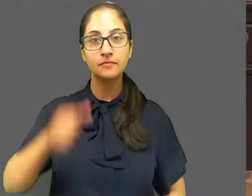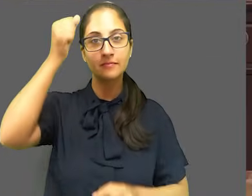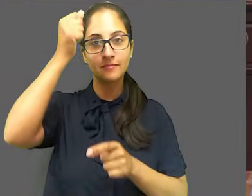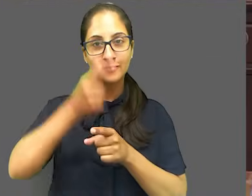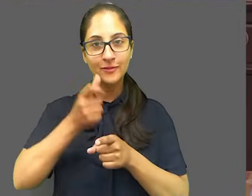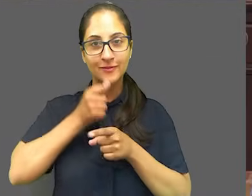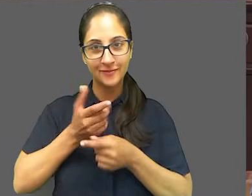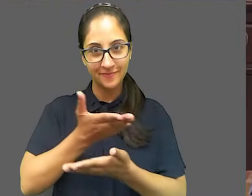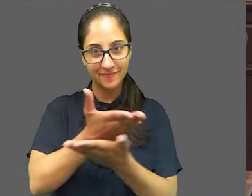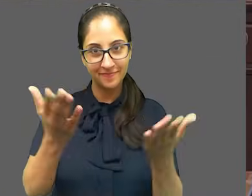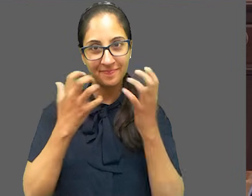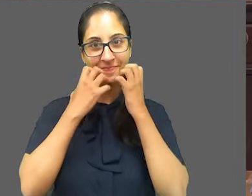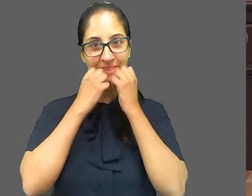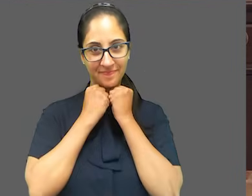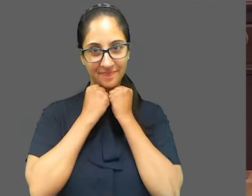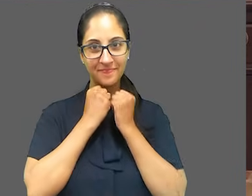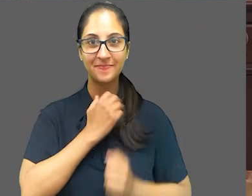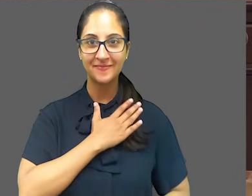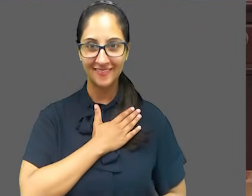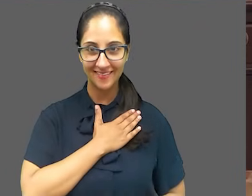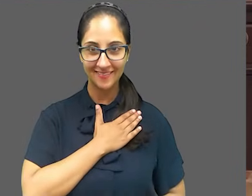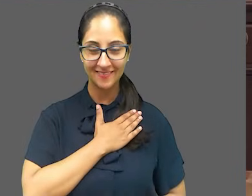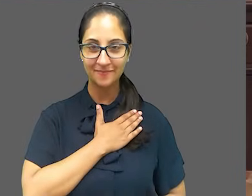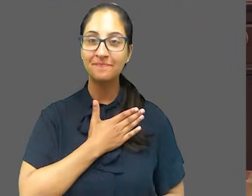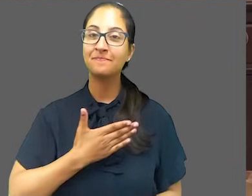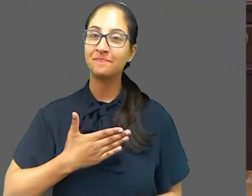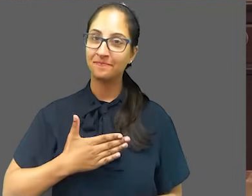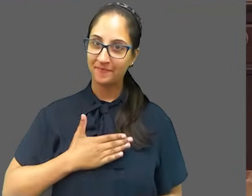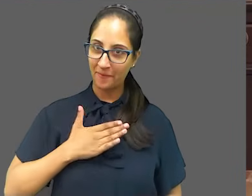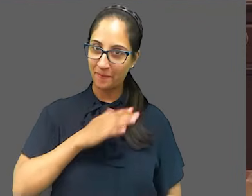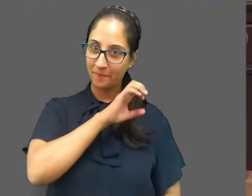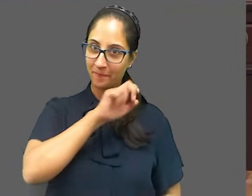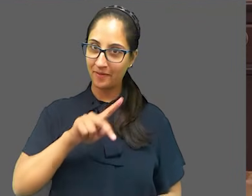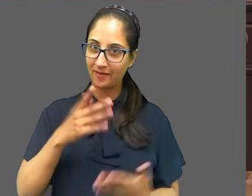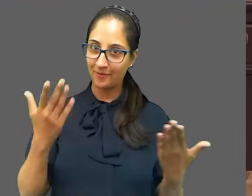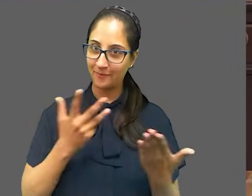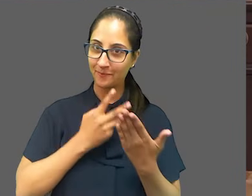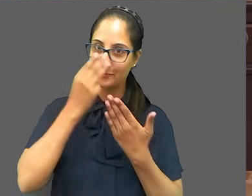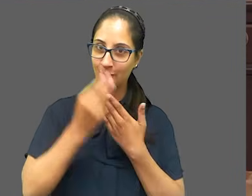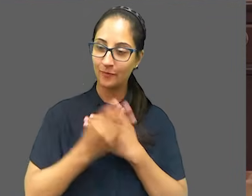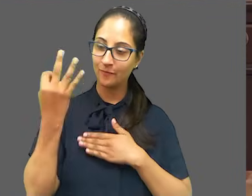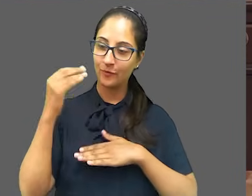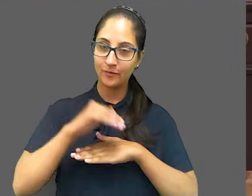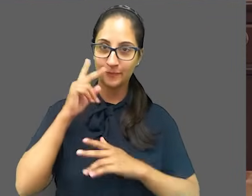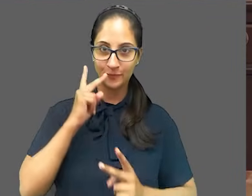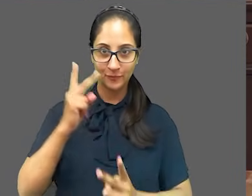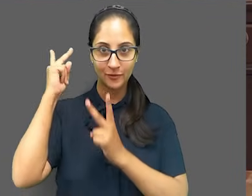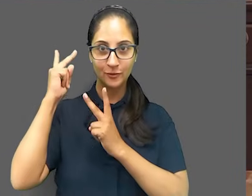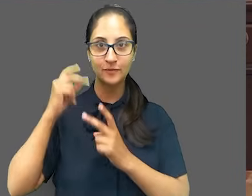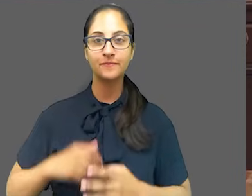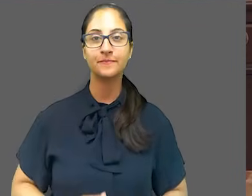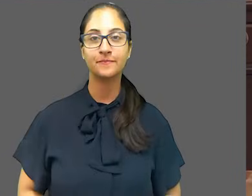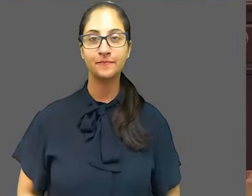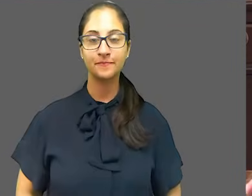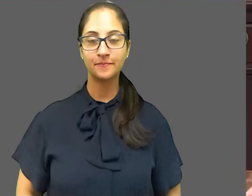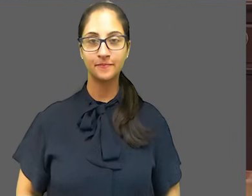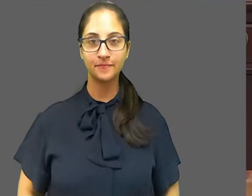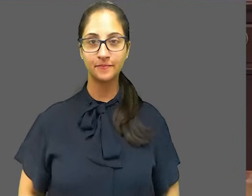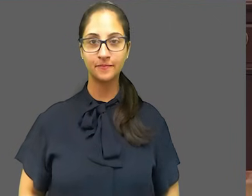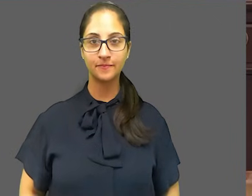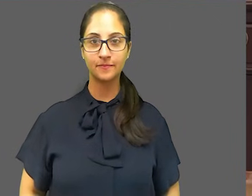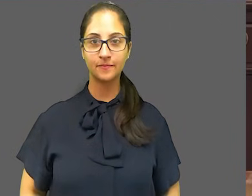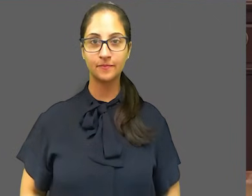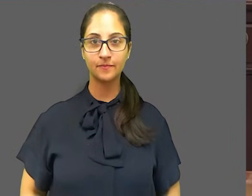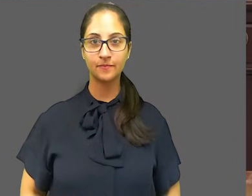My dear brothers and sisters, Ya Ali Madad. It's a pleasure to address you again tonight on Friday Night Reflections. I